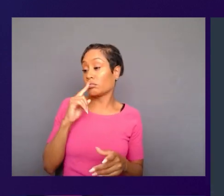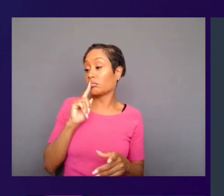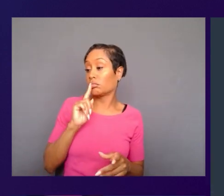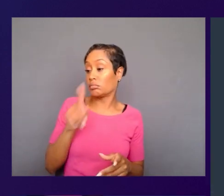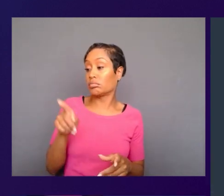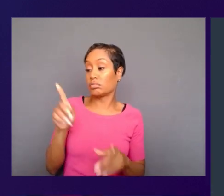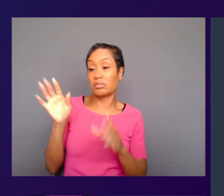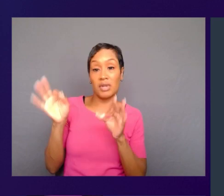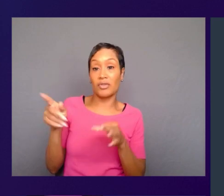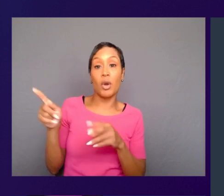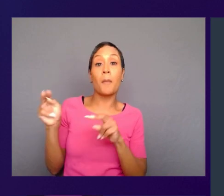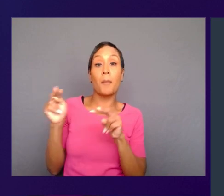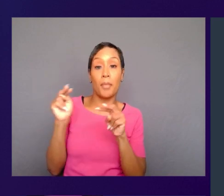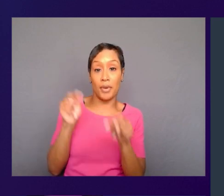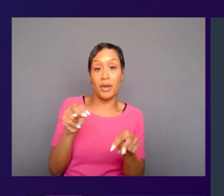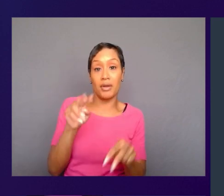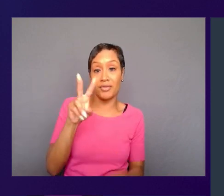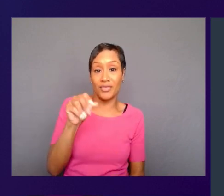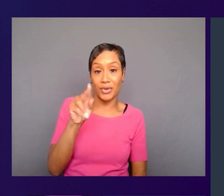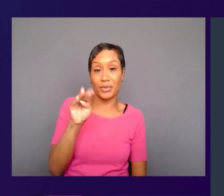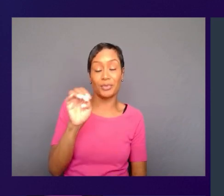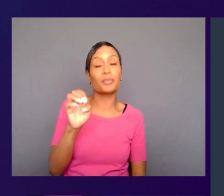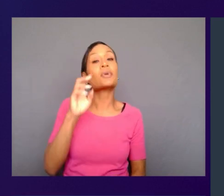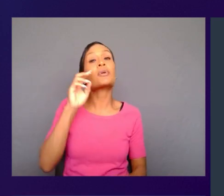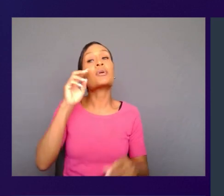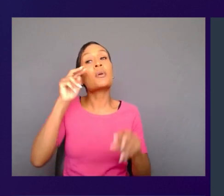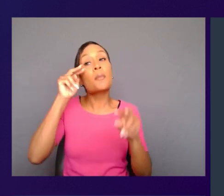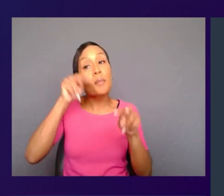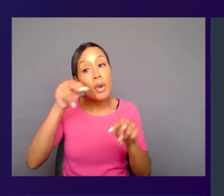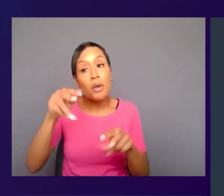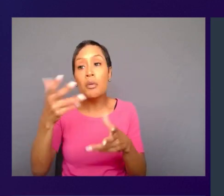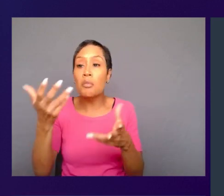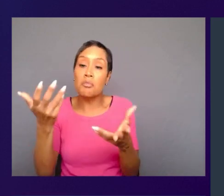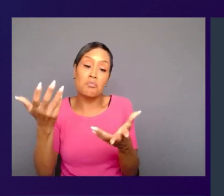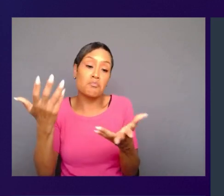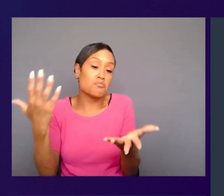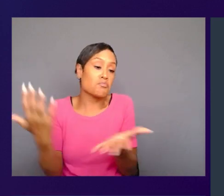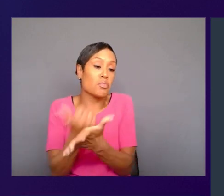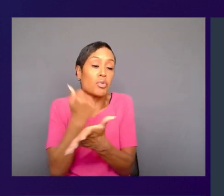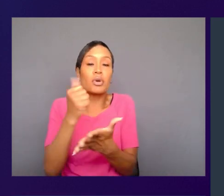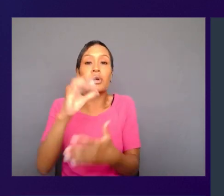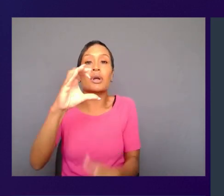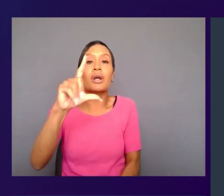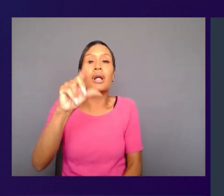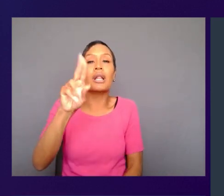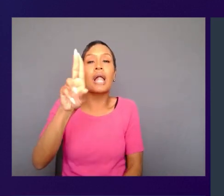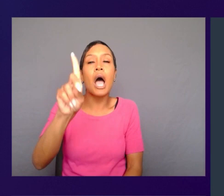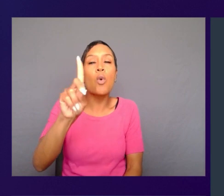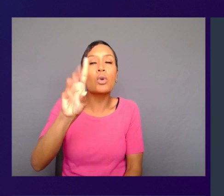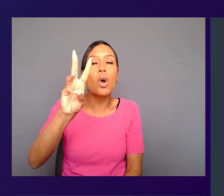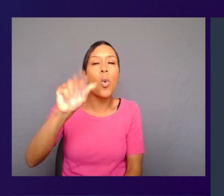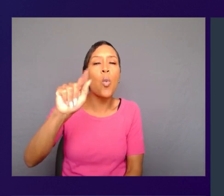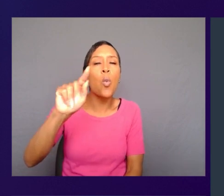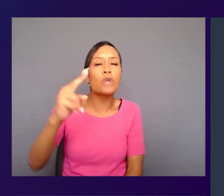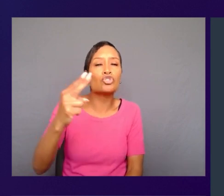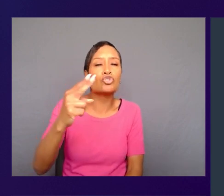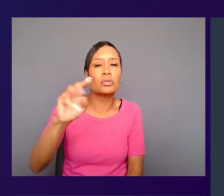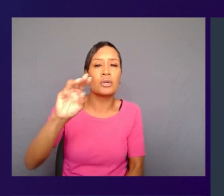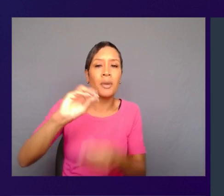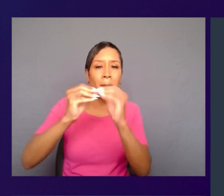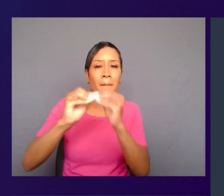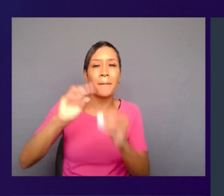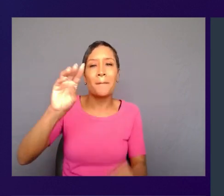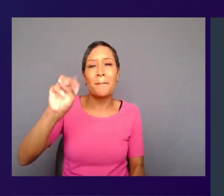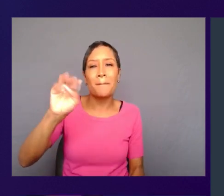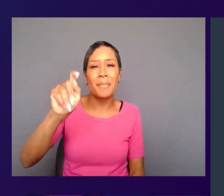monitoring your volumes. On the monitoring side, you can take advantage of CloudWatch metrics. Here in EBS, we